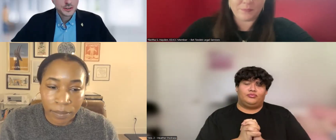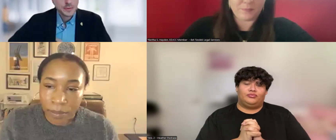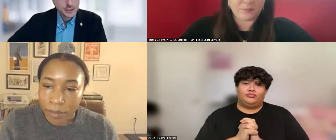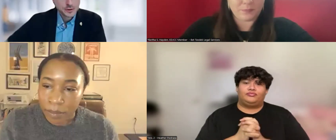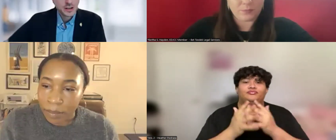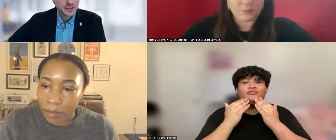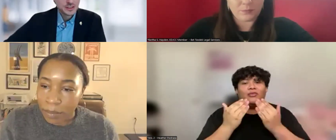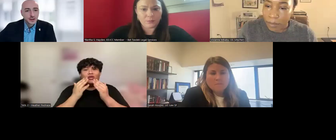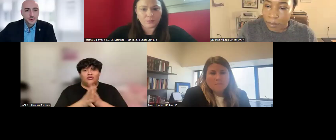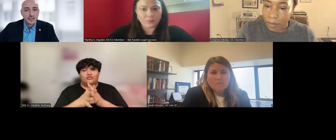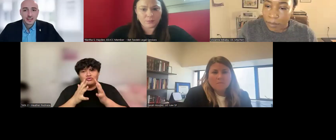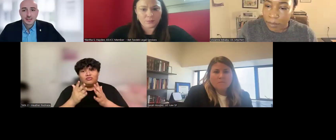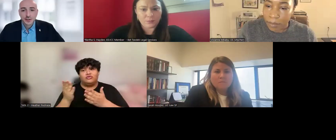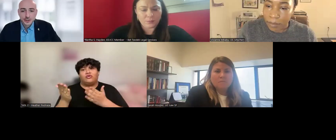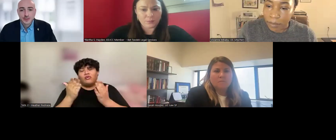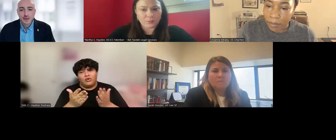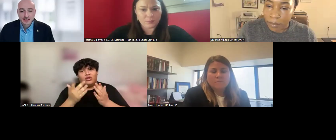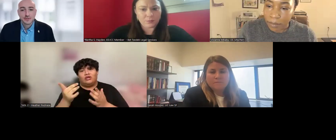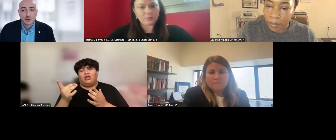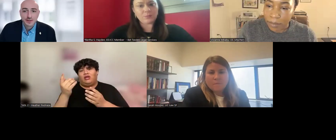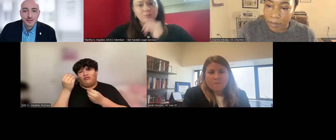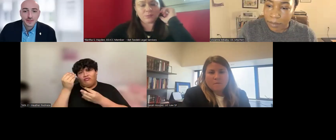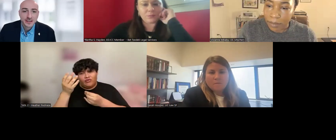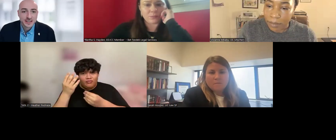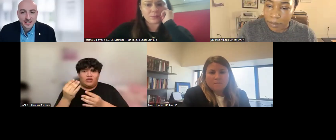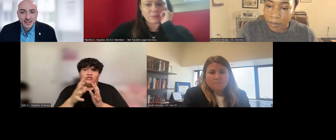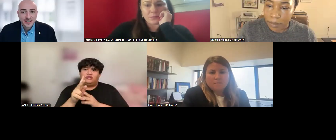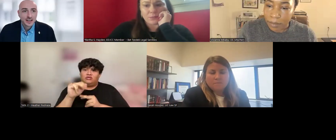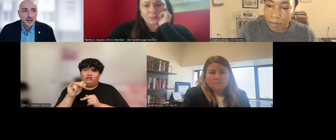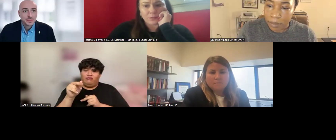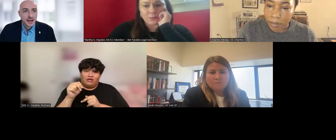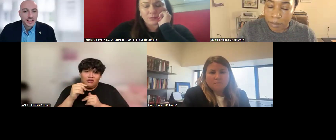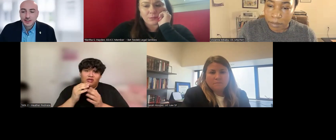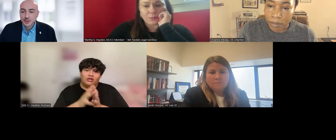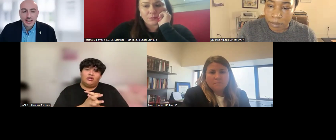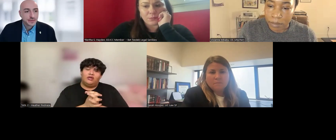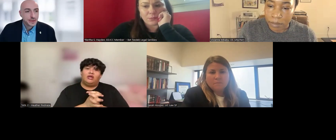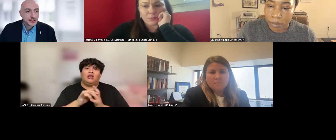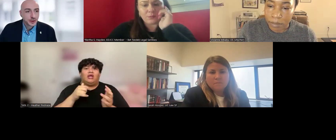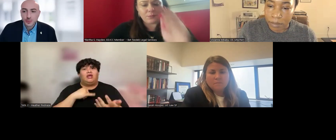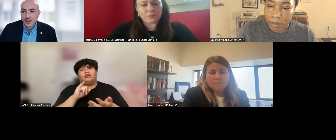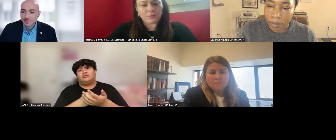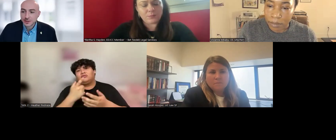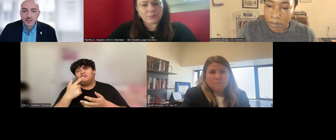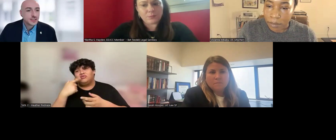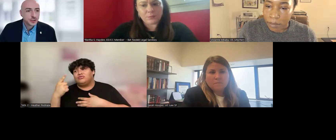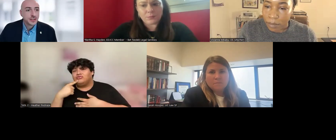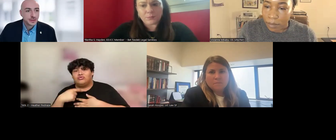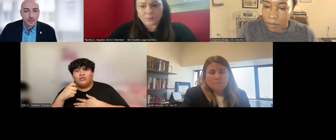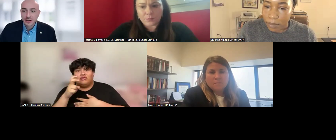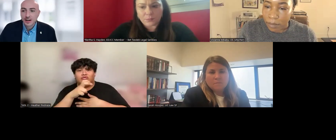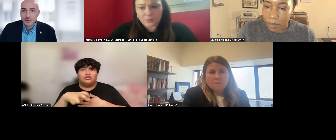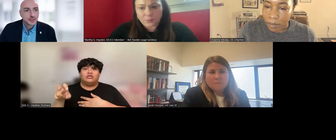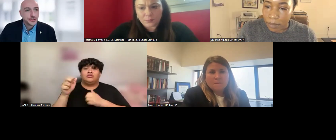Thank you so much for bringing those equity considerations back to the forefront, Vivian. I just have been told we have to transition